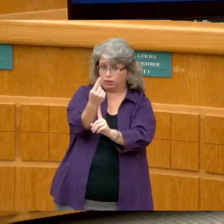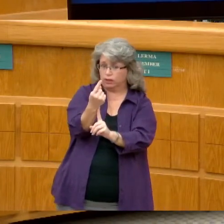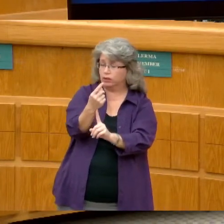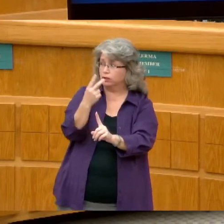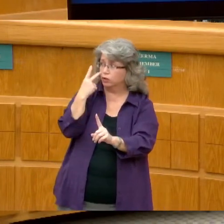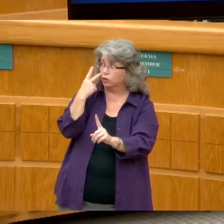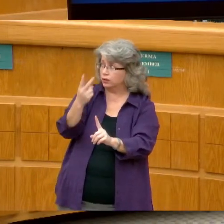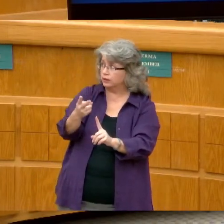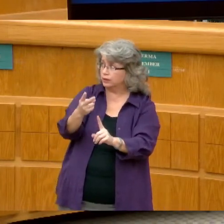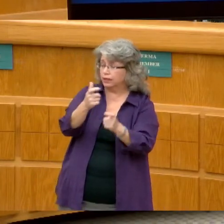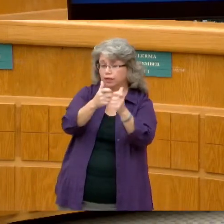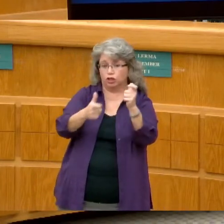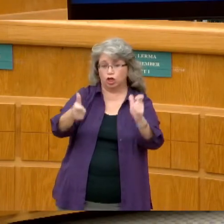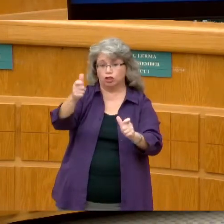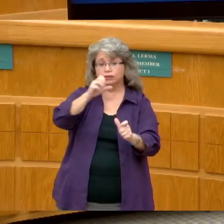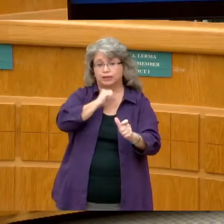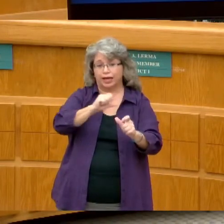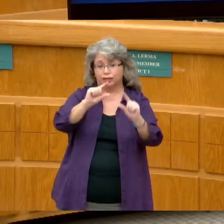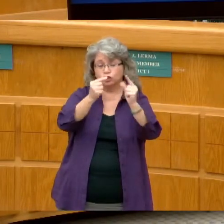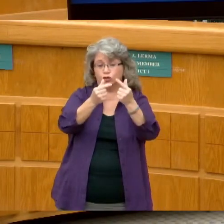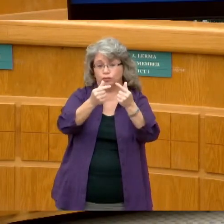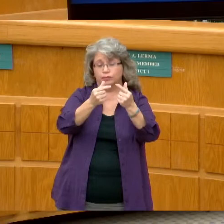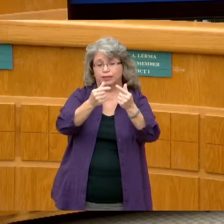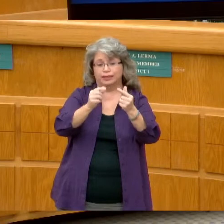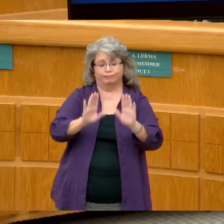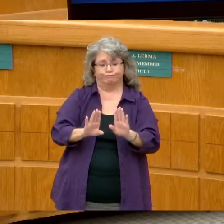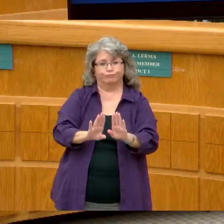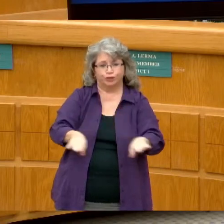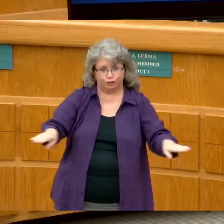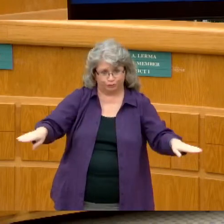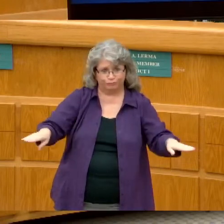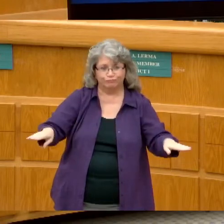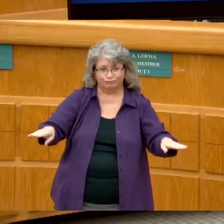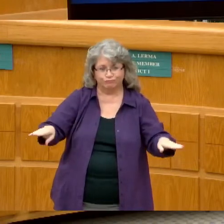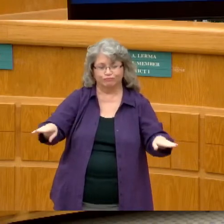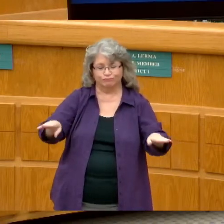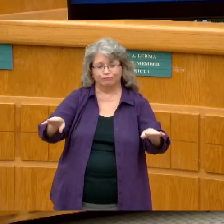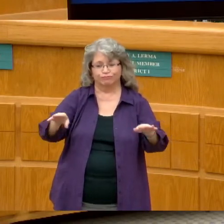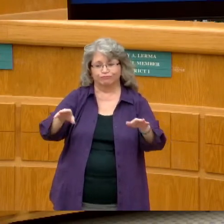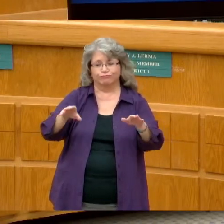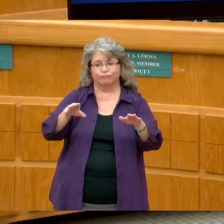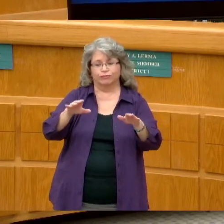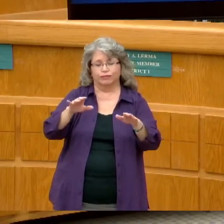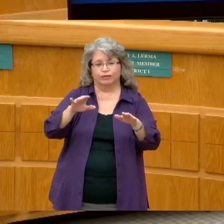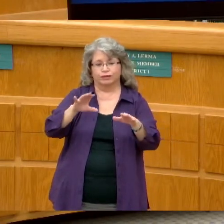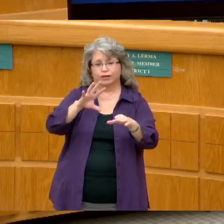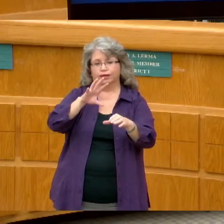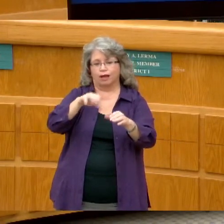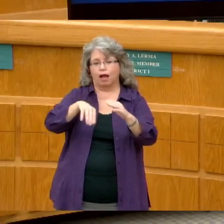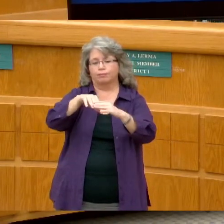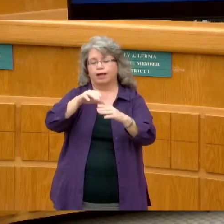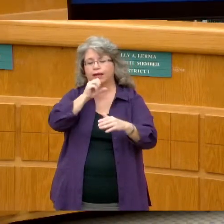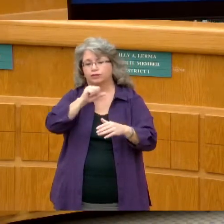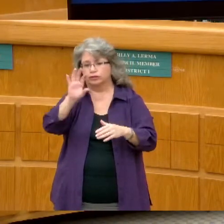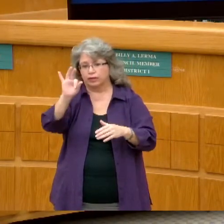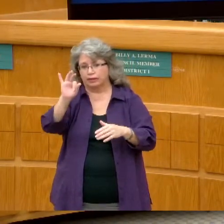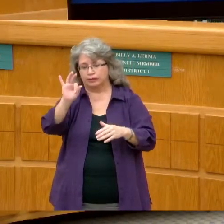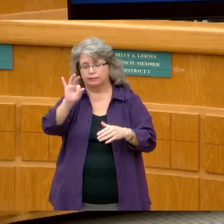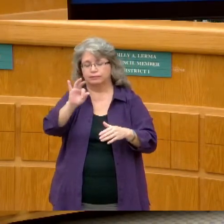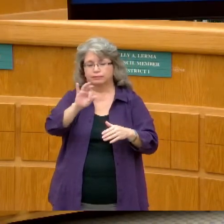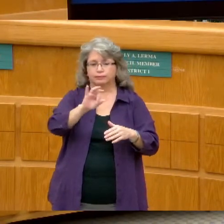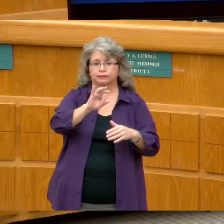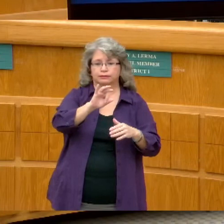to see is the largest age group is going to be the pediatrics. So they include the 19-year-olds as well, but 18 and